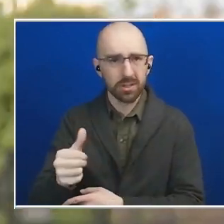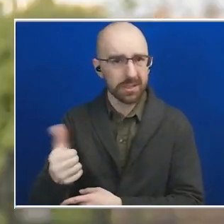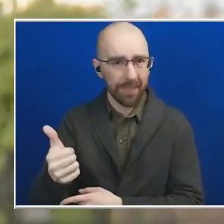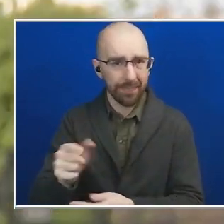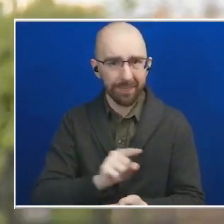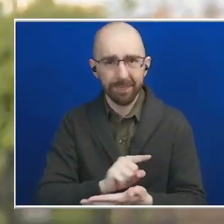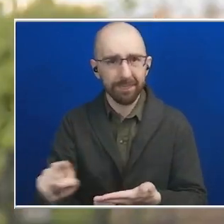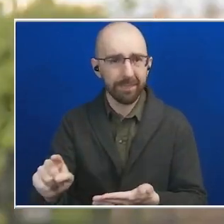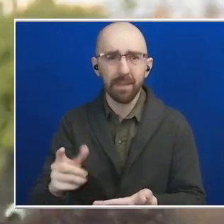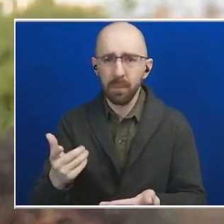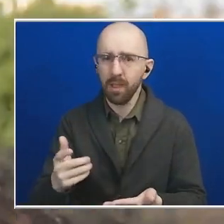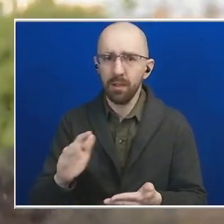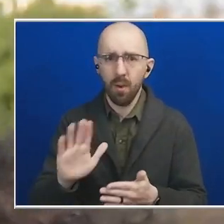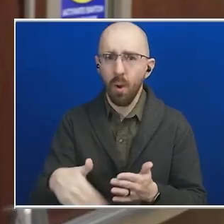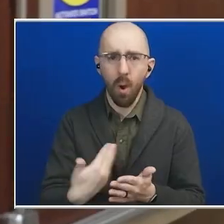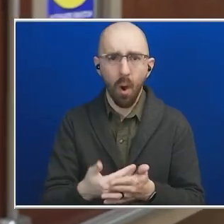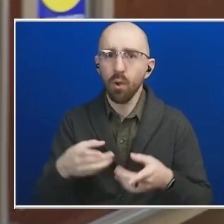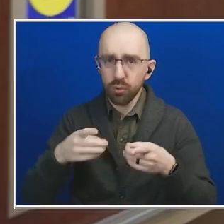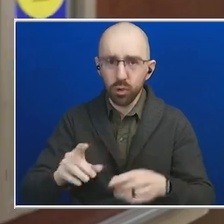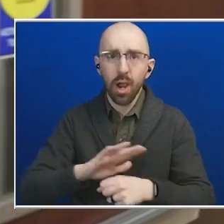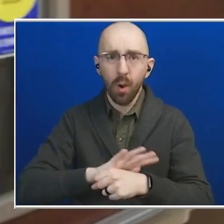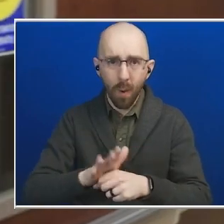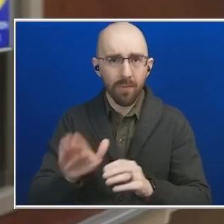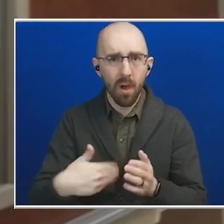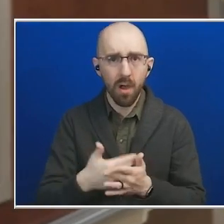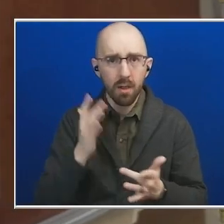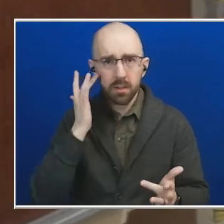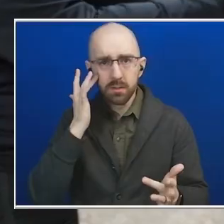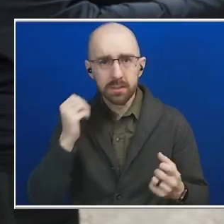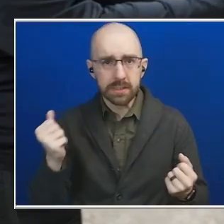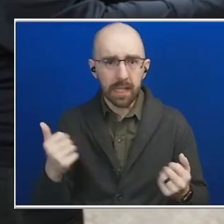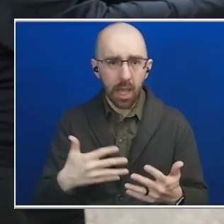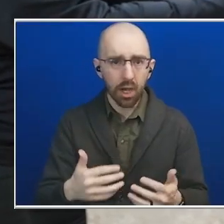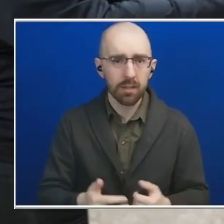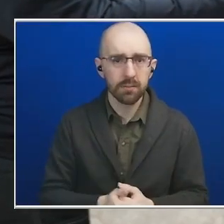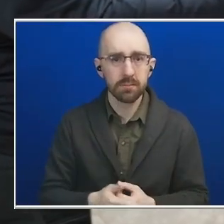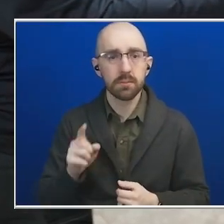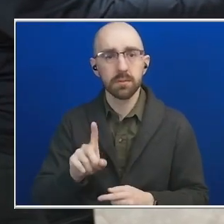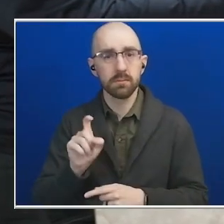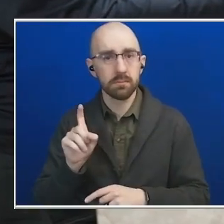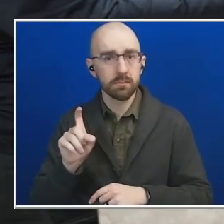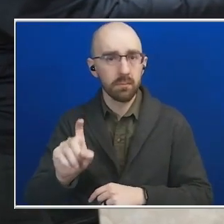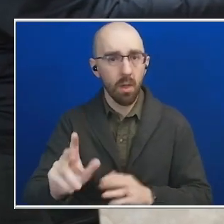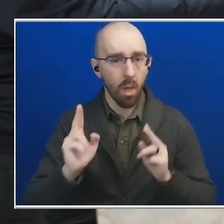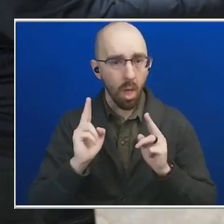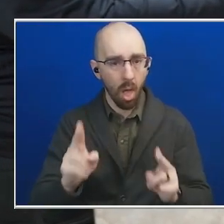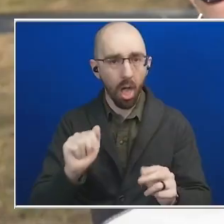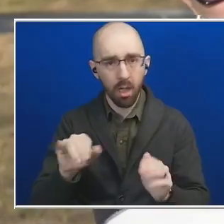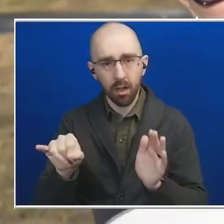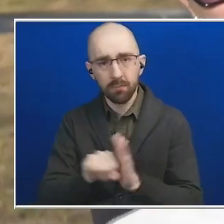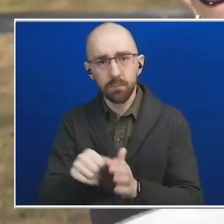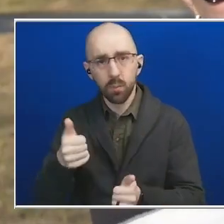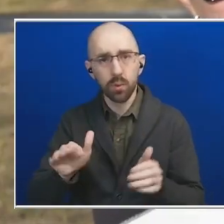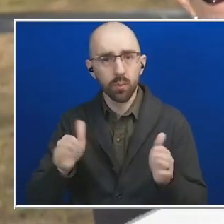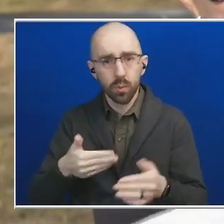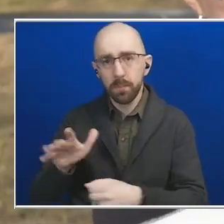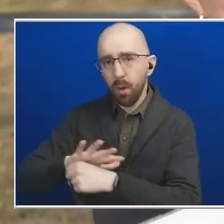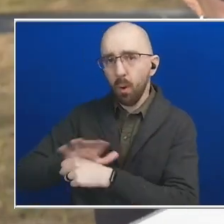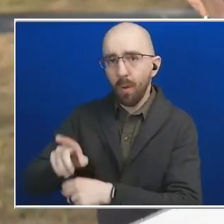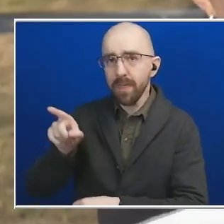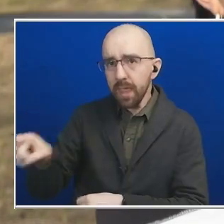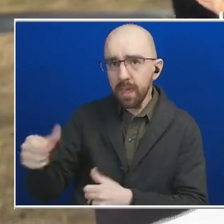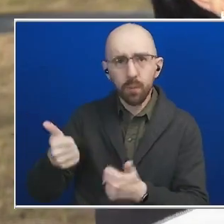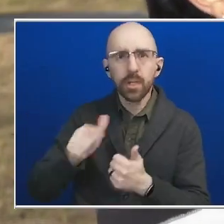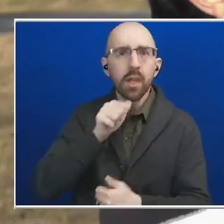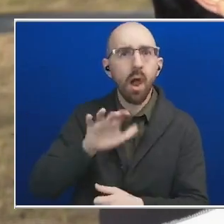all during COVID, and it was all scary. And as you walk the halls, you would be able to identify what rooms were COVID patients because of the colors